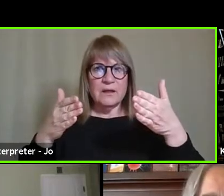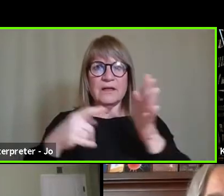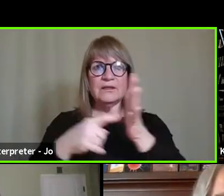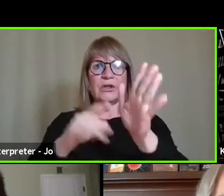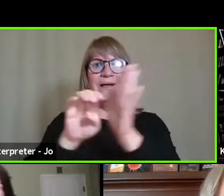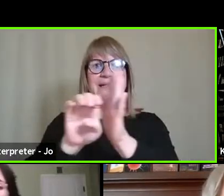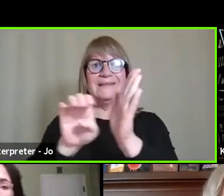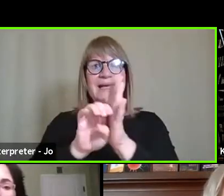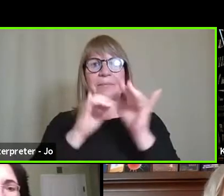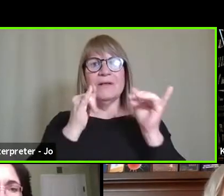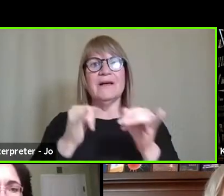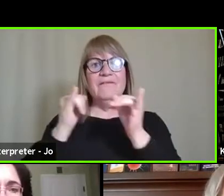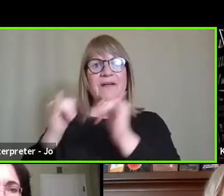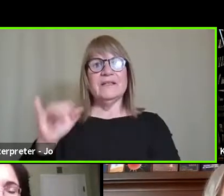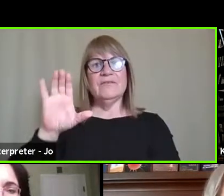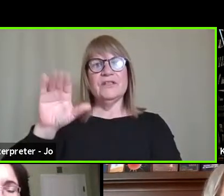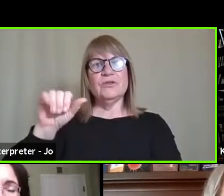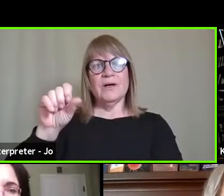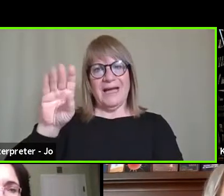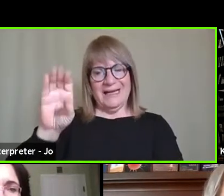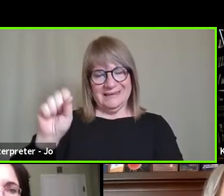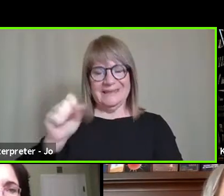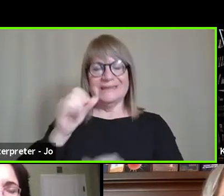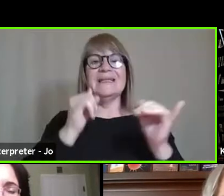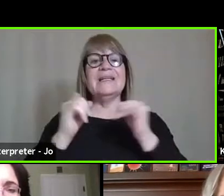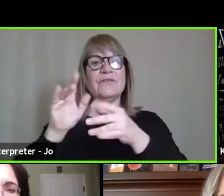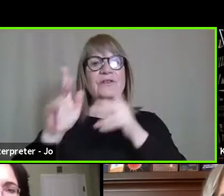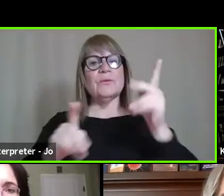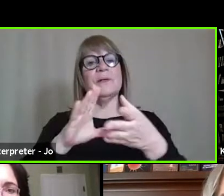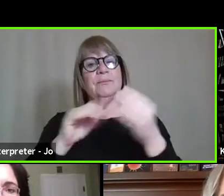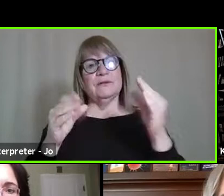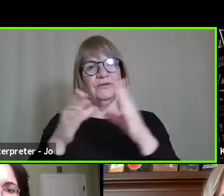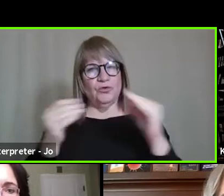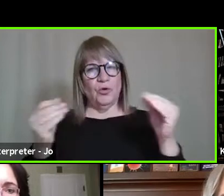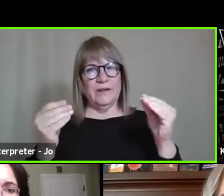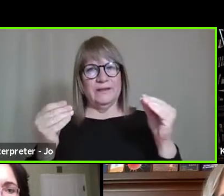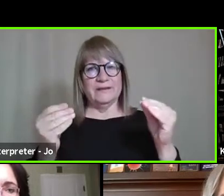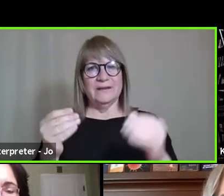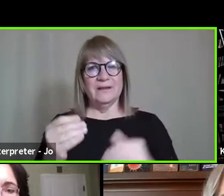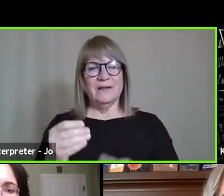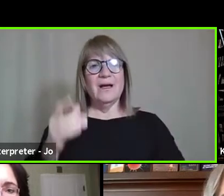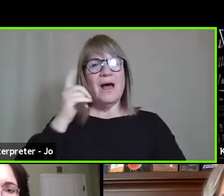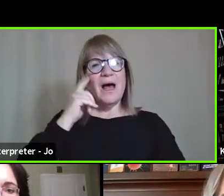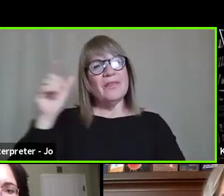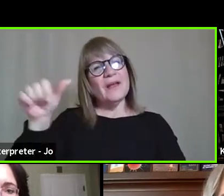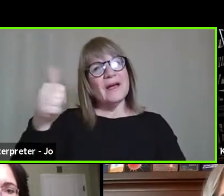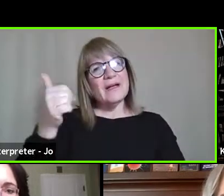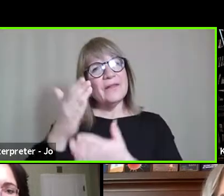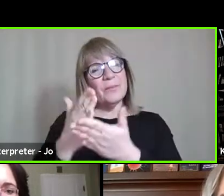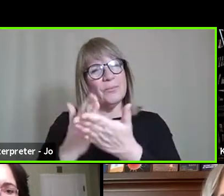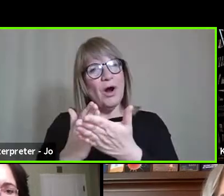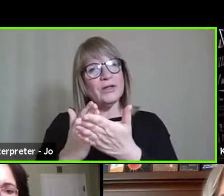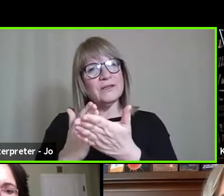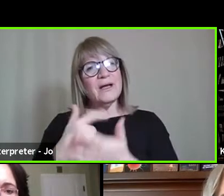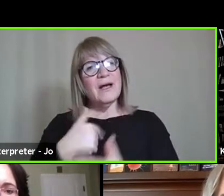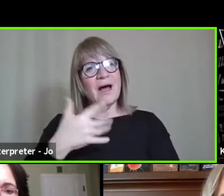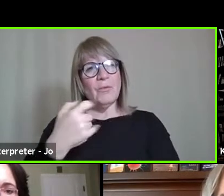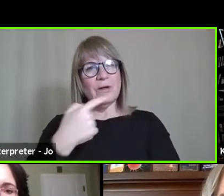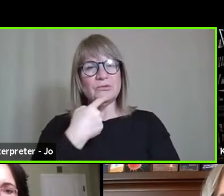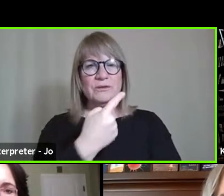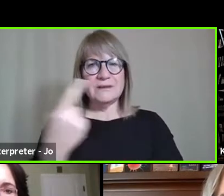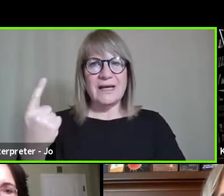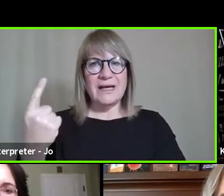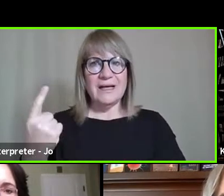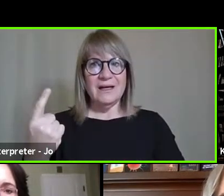of cases individual people's stories um to give a sense for it the i think the other piece i'll mention is that we often get